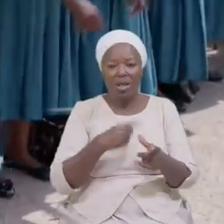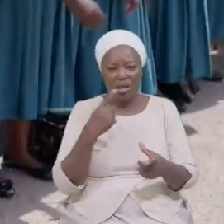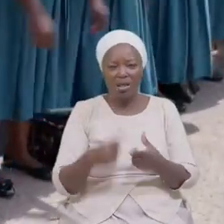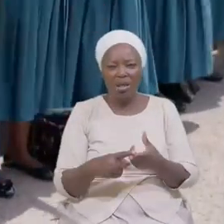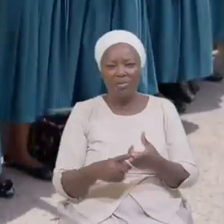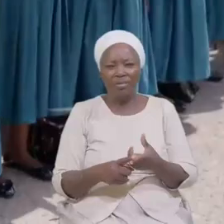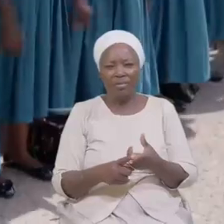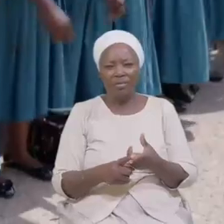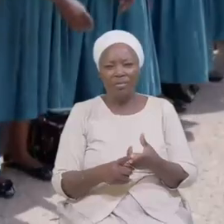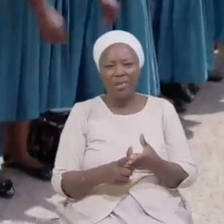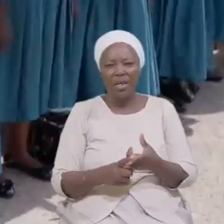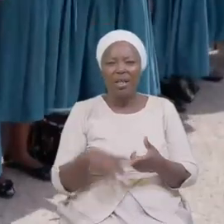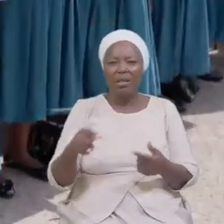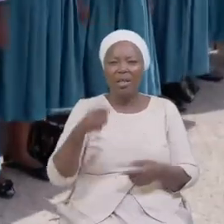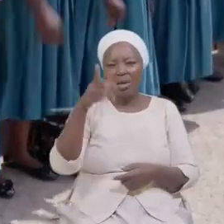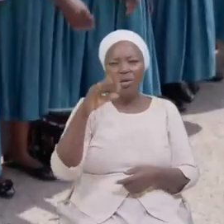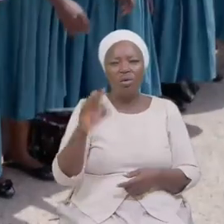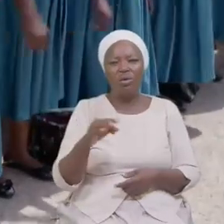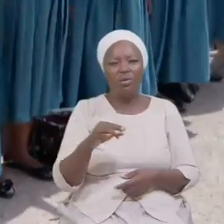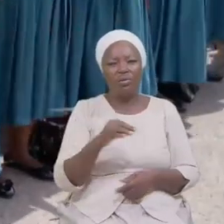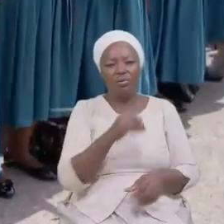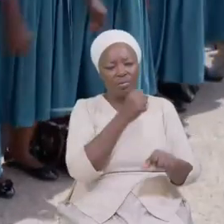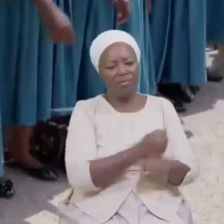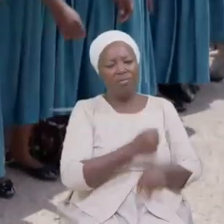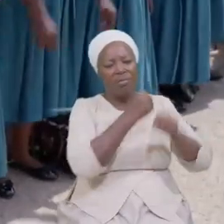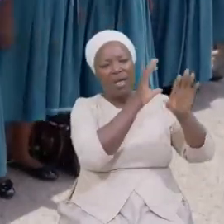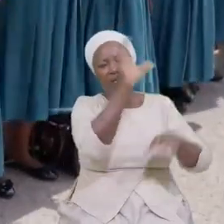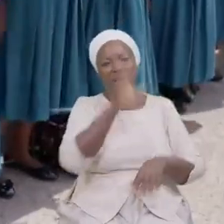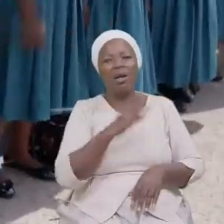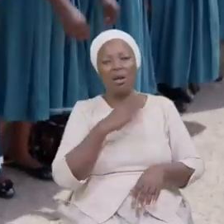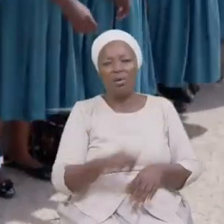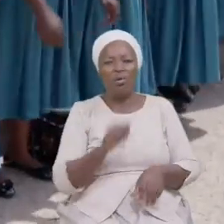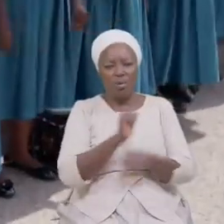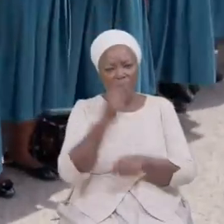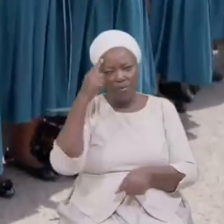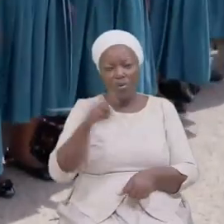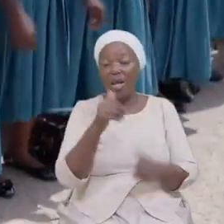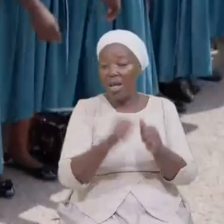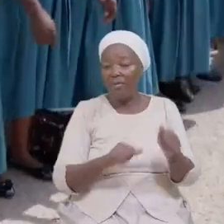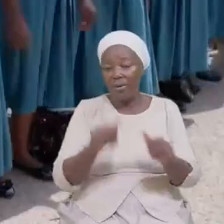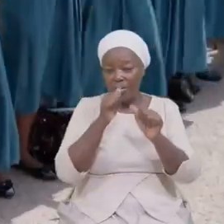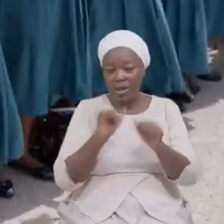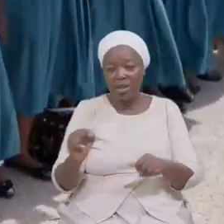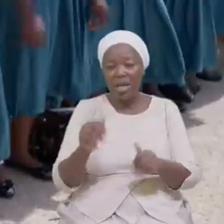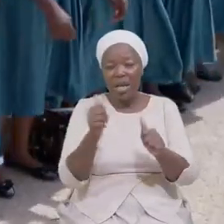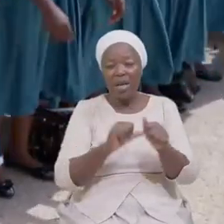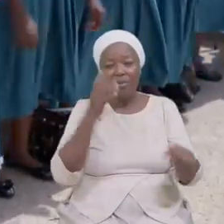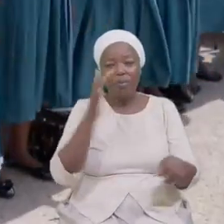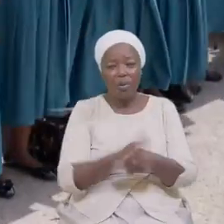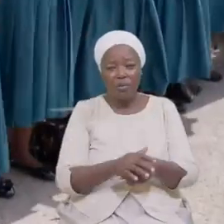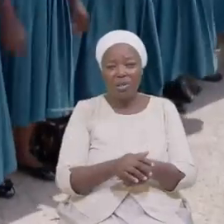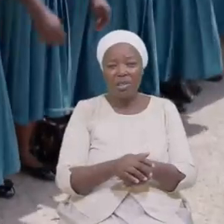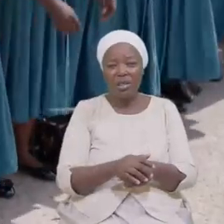of Calvary will avail for us. Every blessing, every promise,